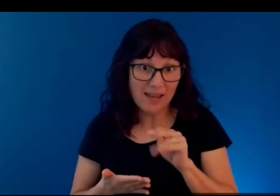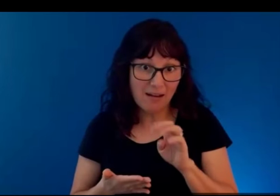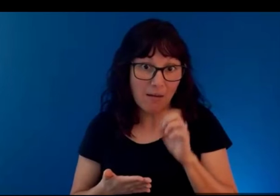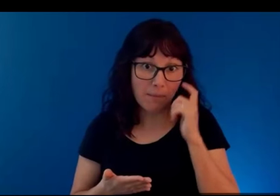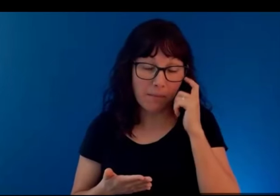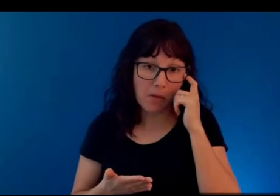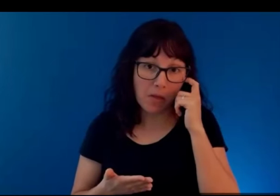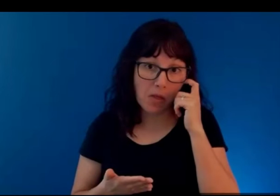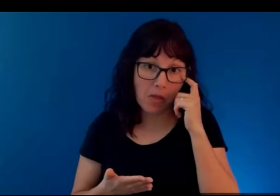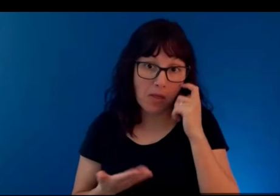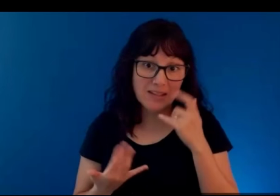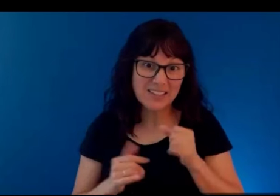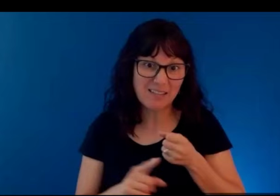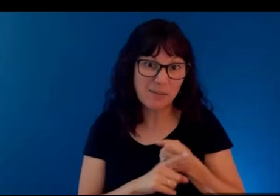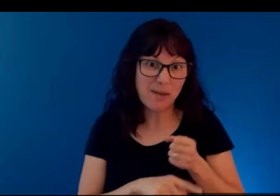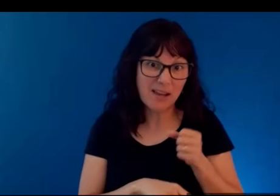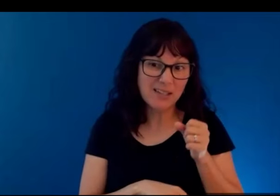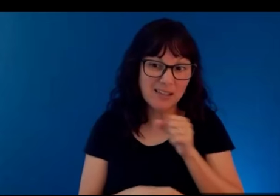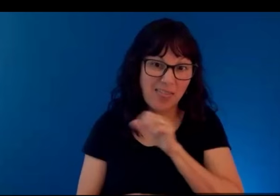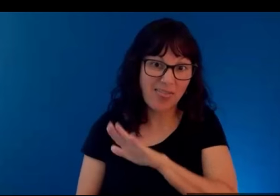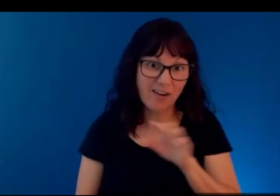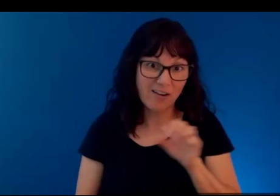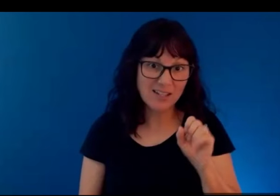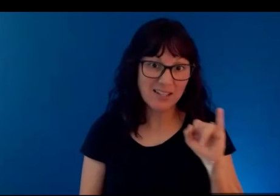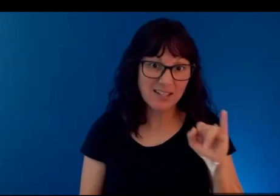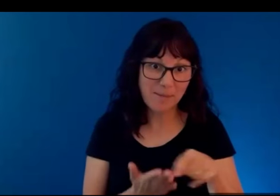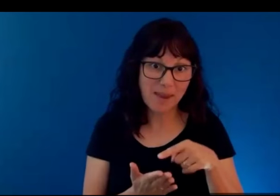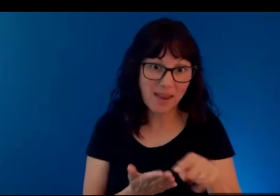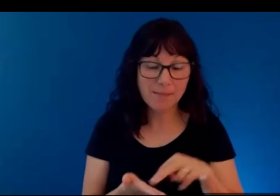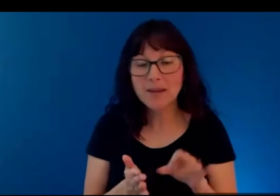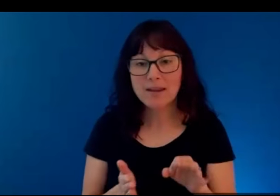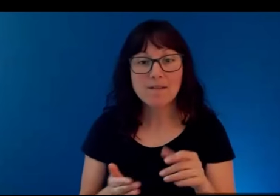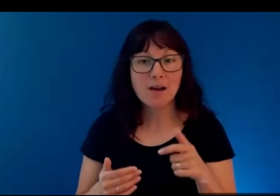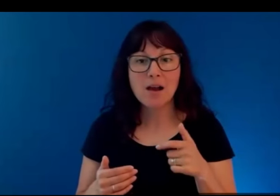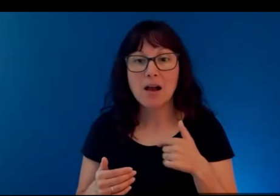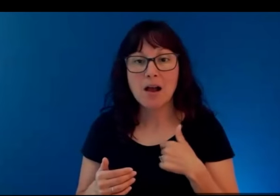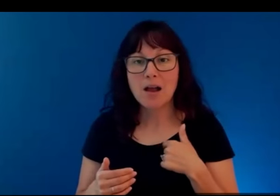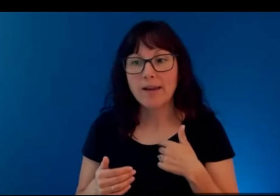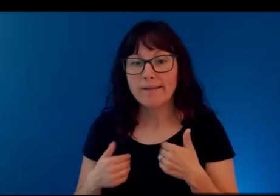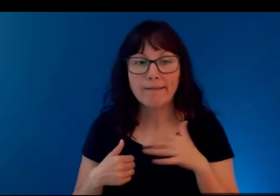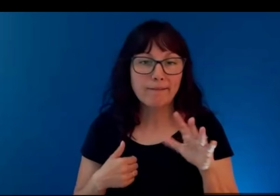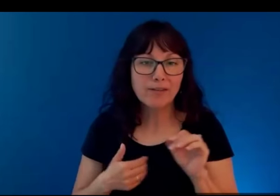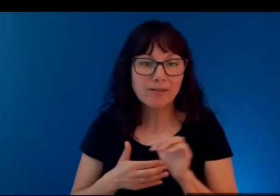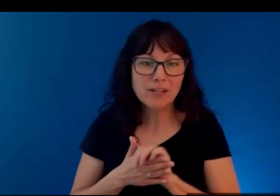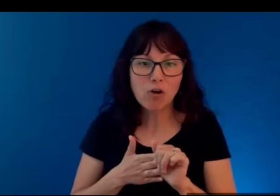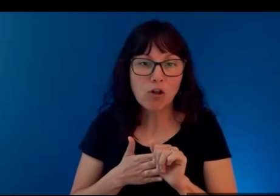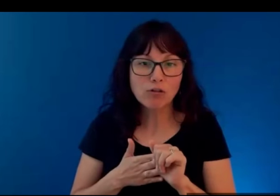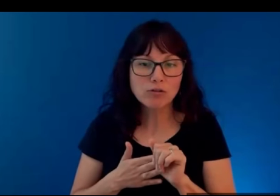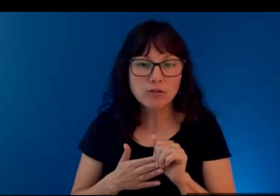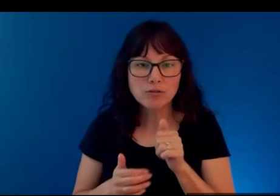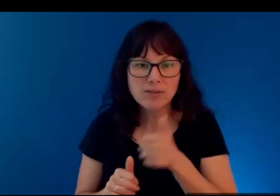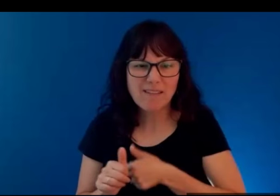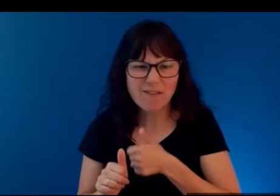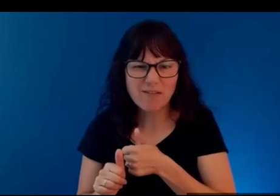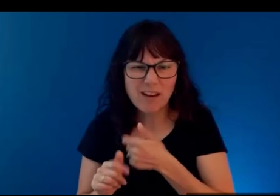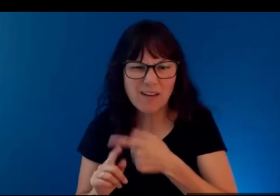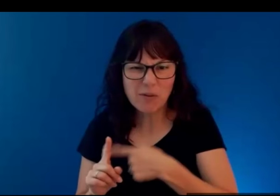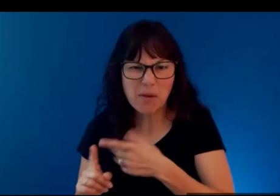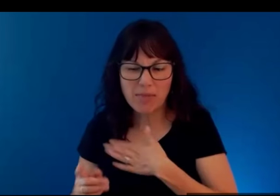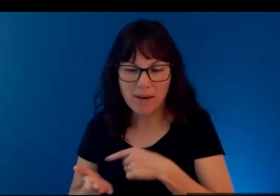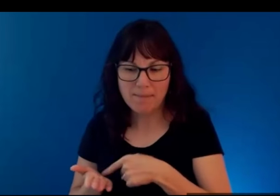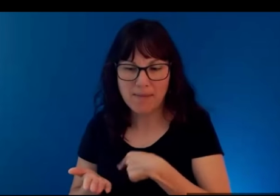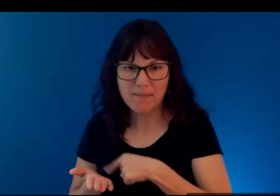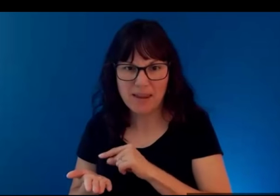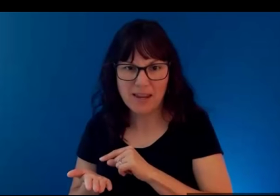still impacts their SSI payment. So if I take $50 a month from my paycheck and I put it into